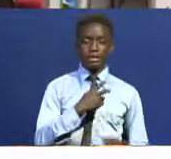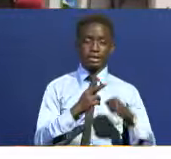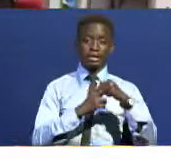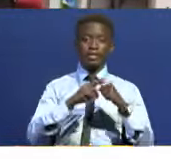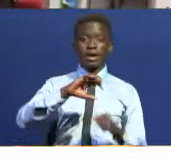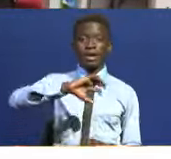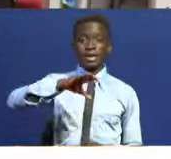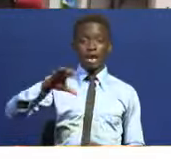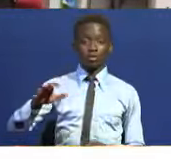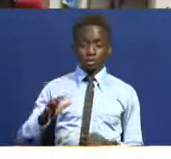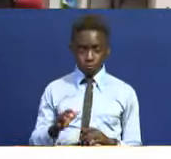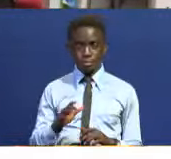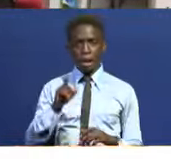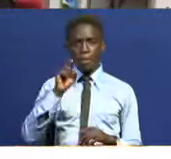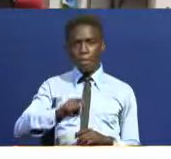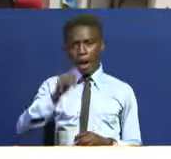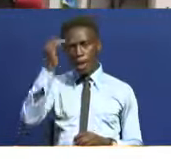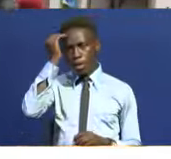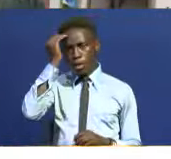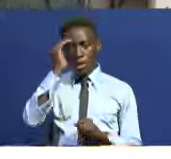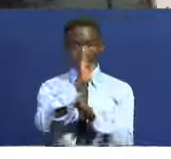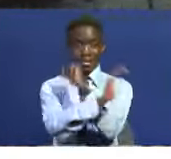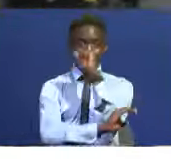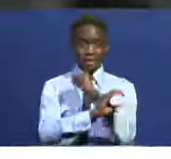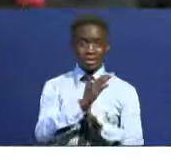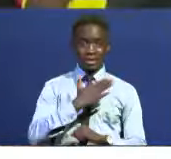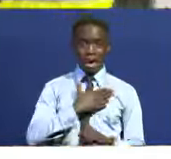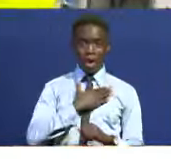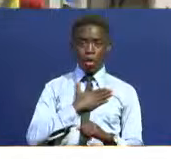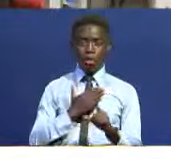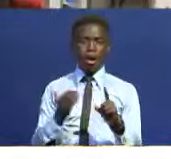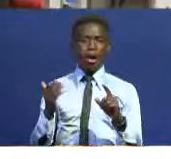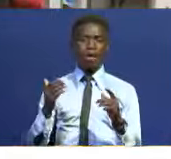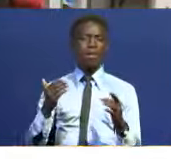so as to ascertain where are we as a country in terms of development.